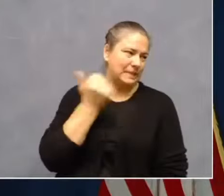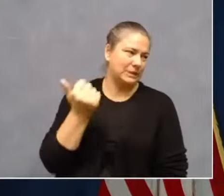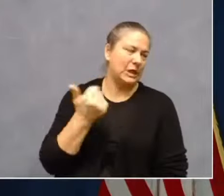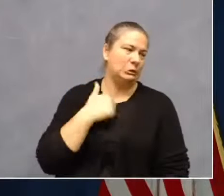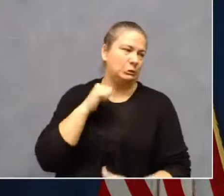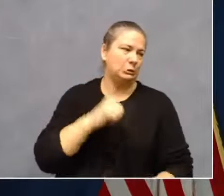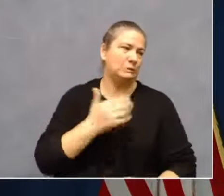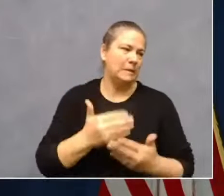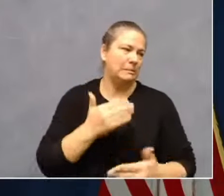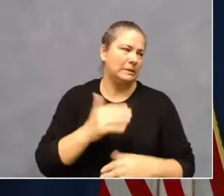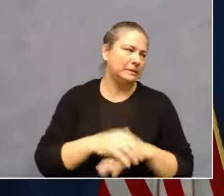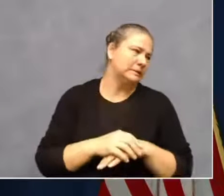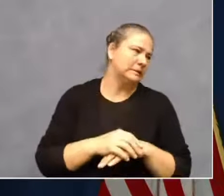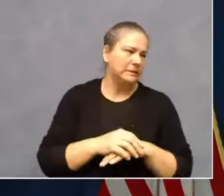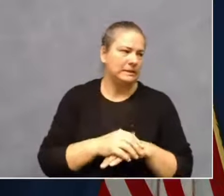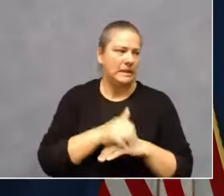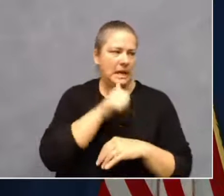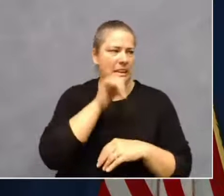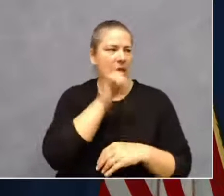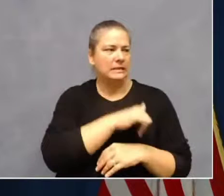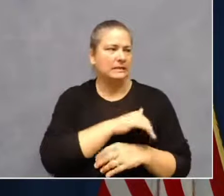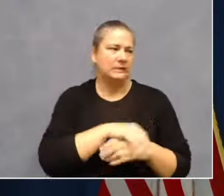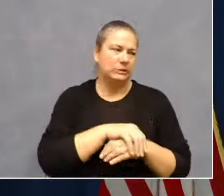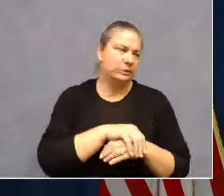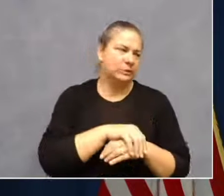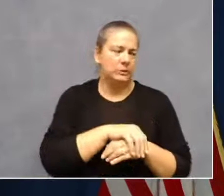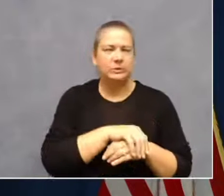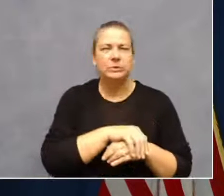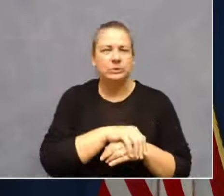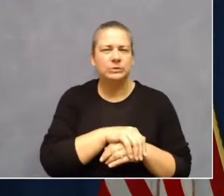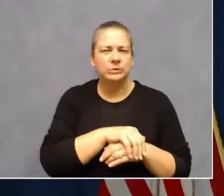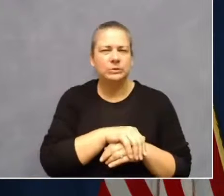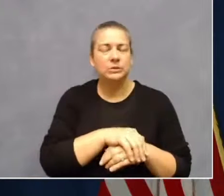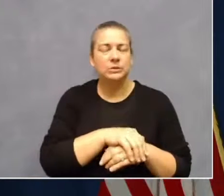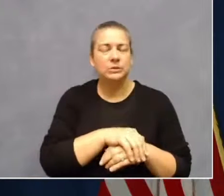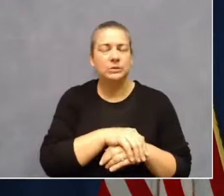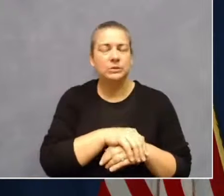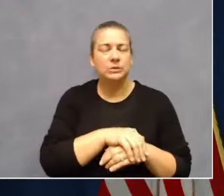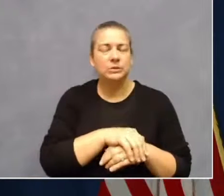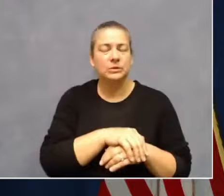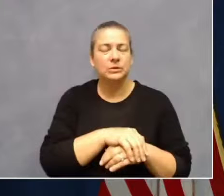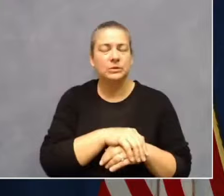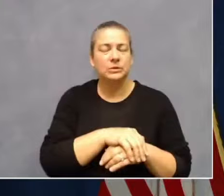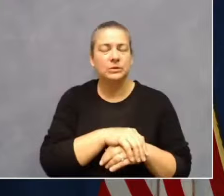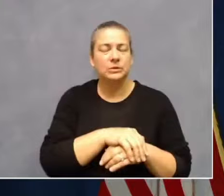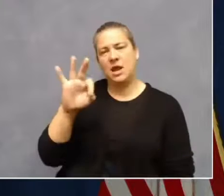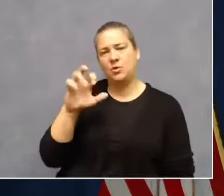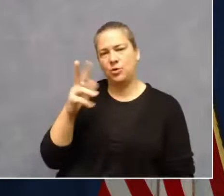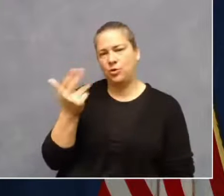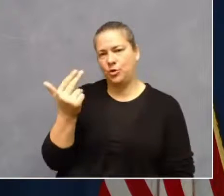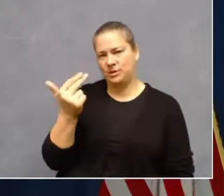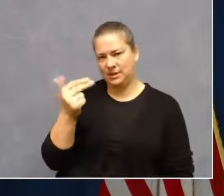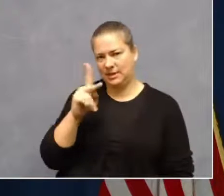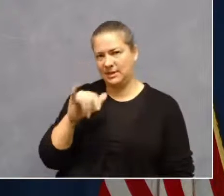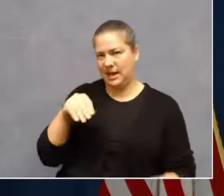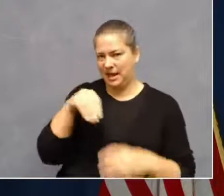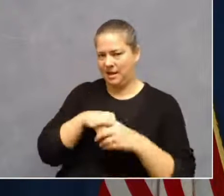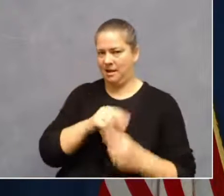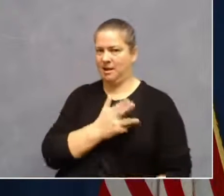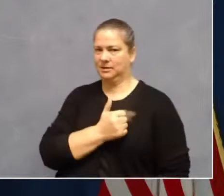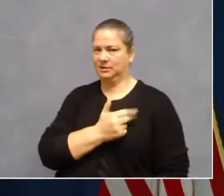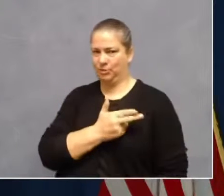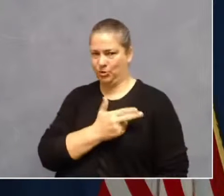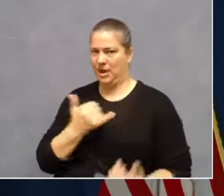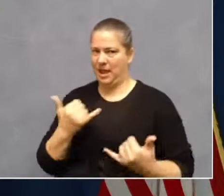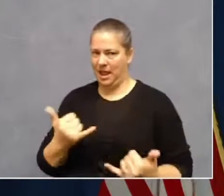We continue to see increases in our hospitalization, with 913 Kentuckians currently in a hospital